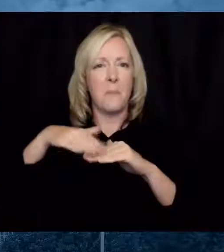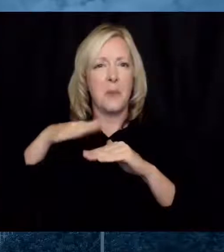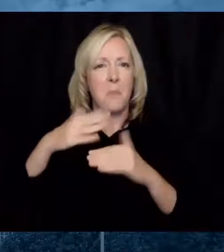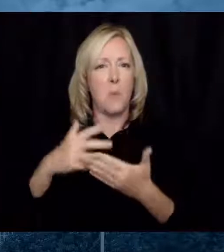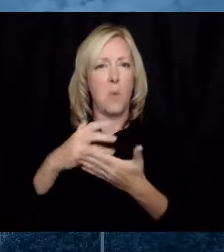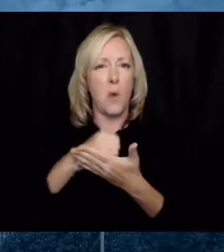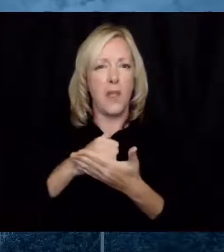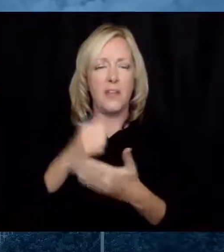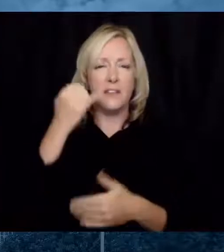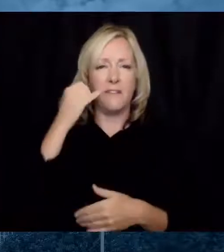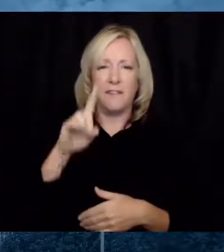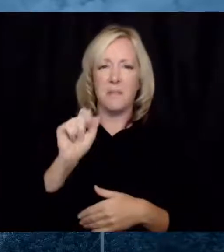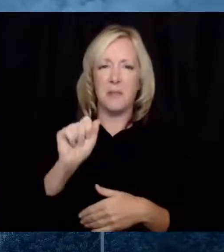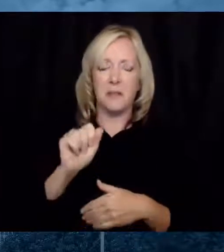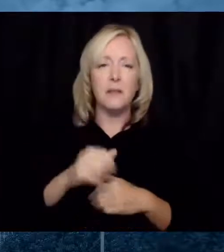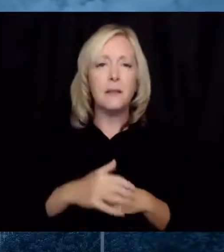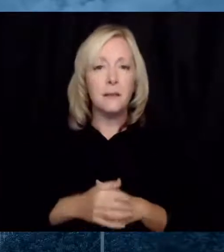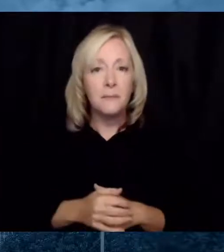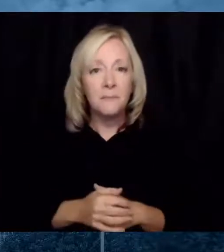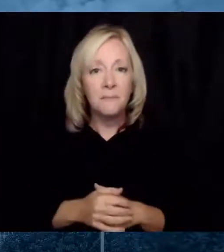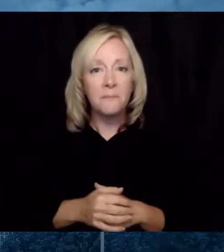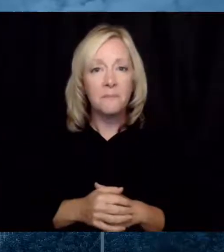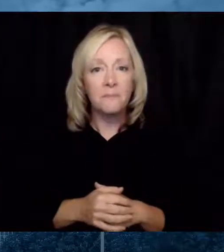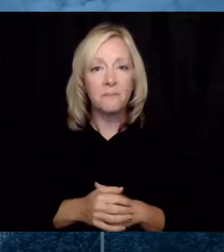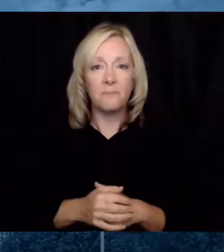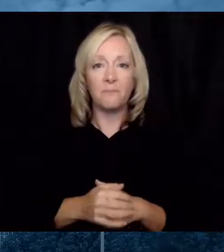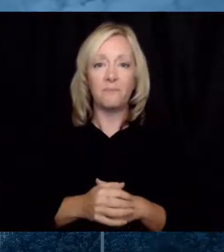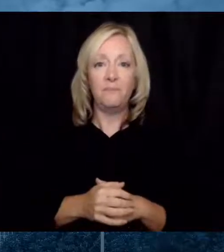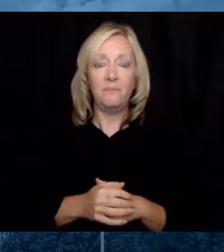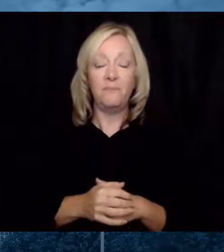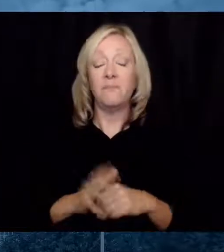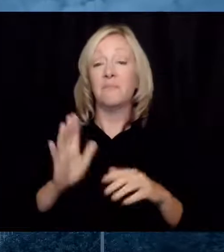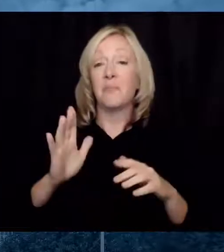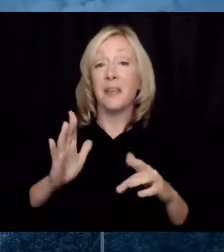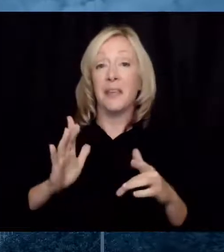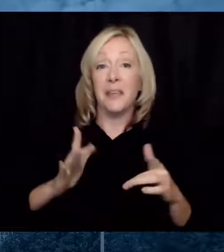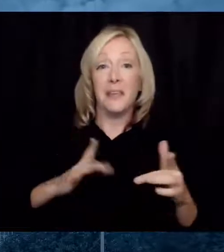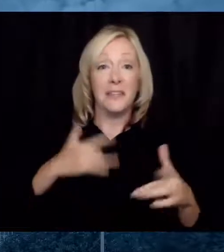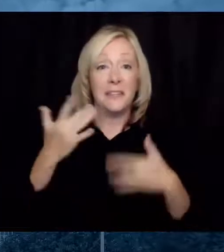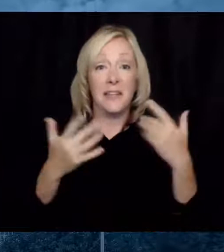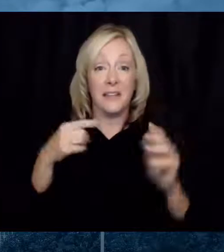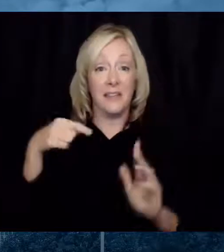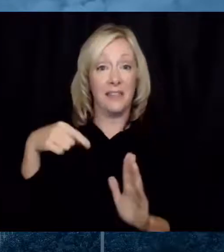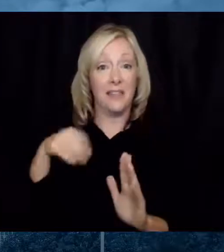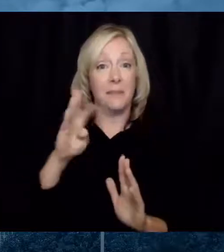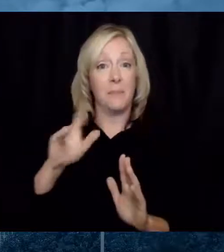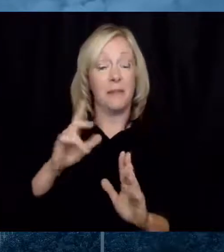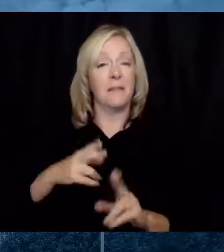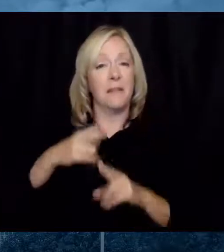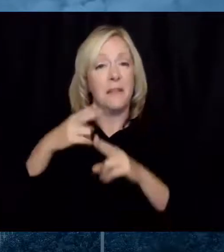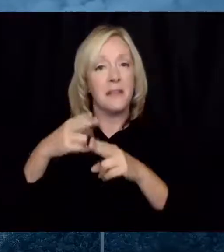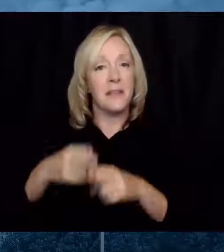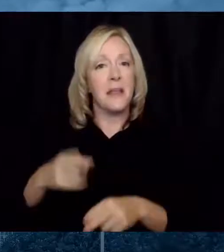with disabilities. Very excited that this bill is named